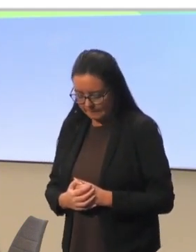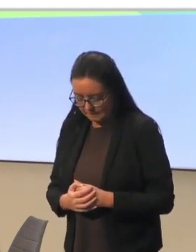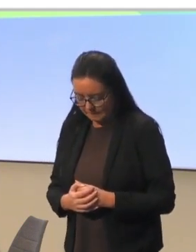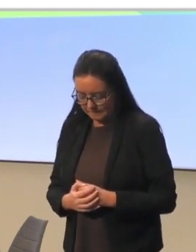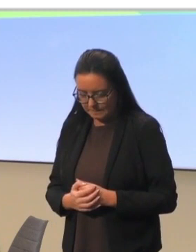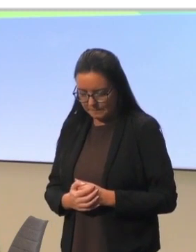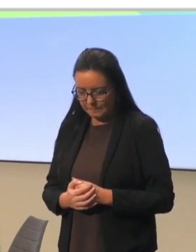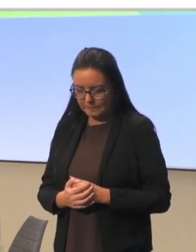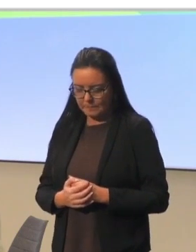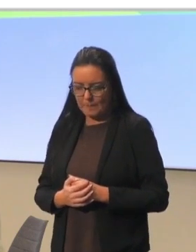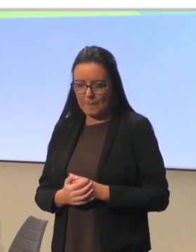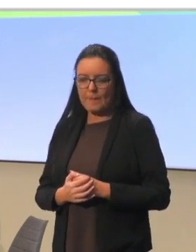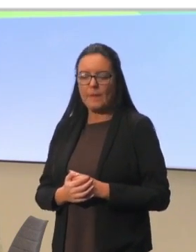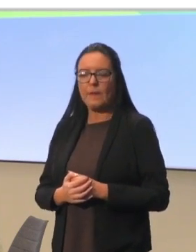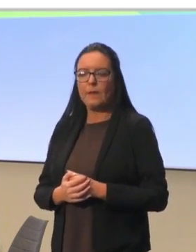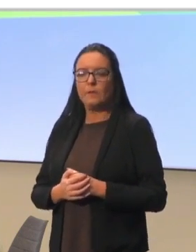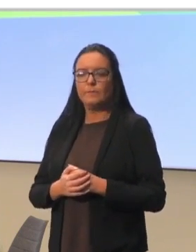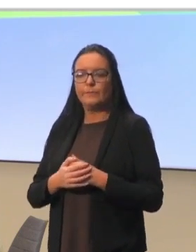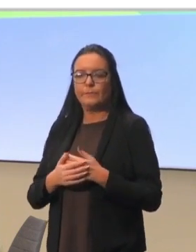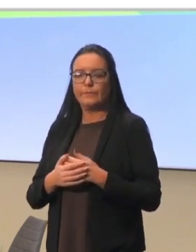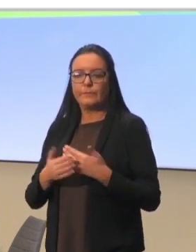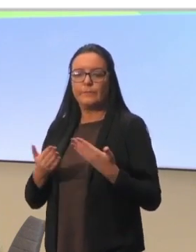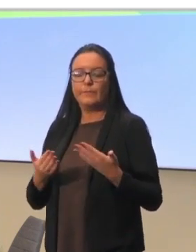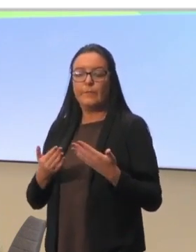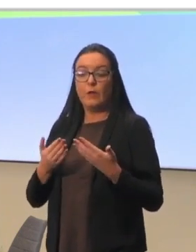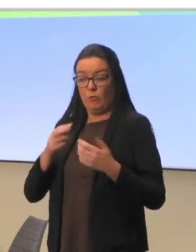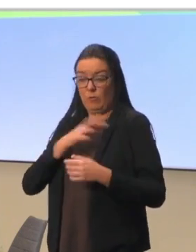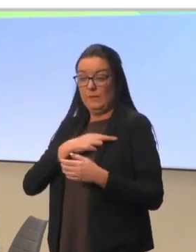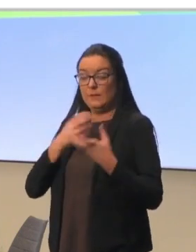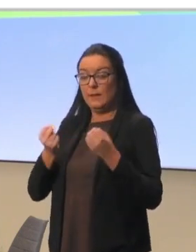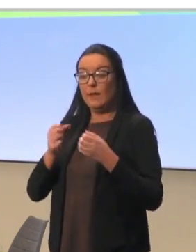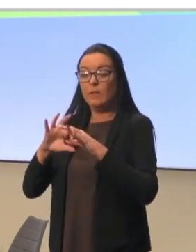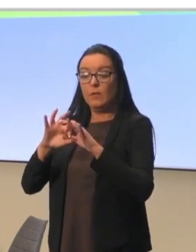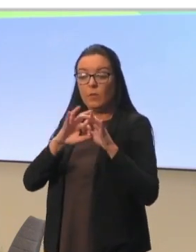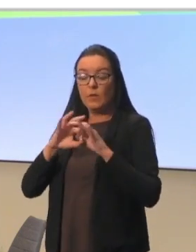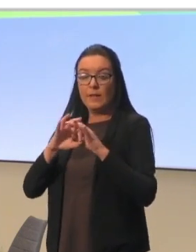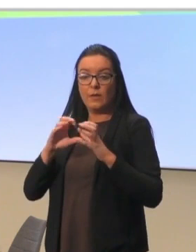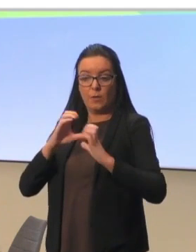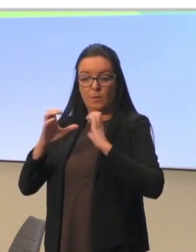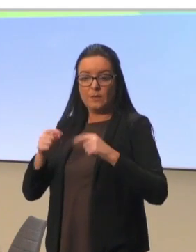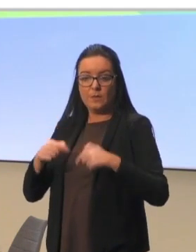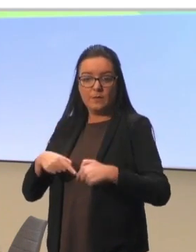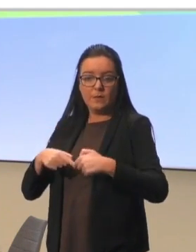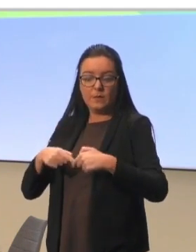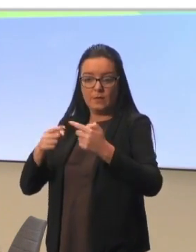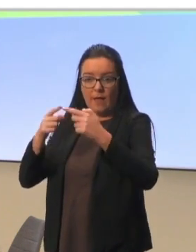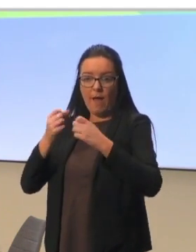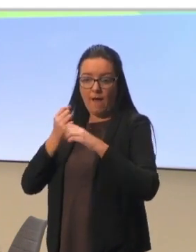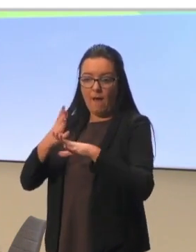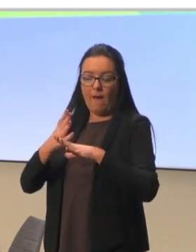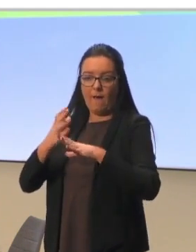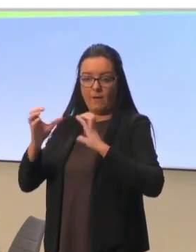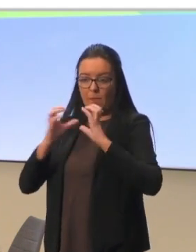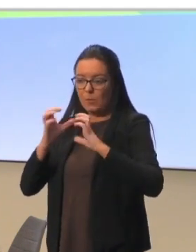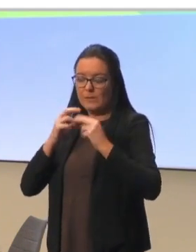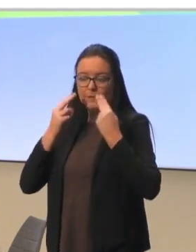I believe it has a role to coordinate and assist in building clear communication channels between all stakeholders across the Irish system